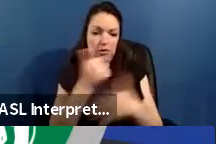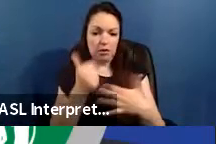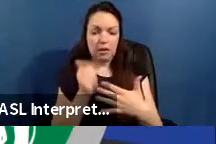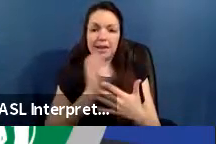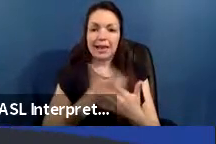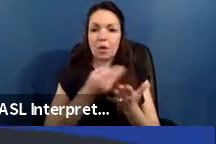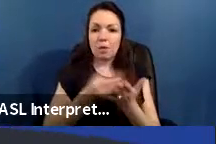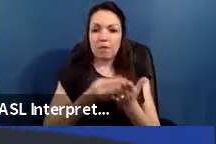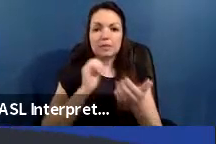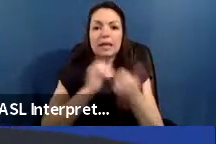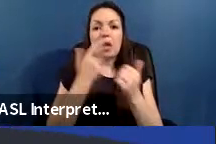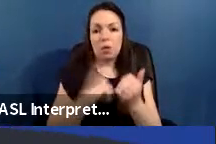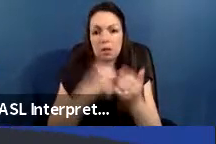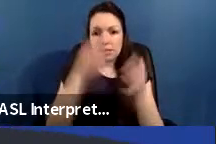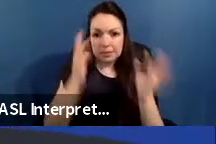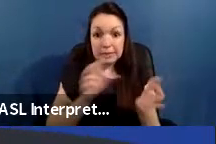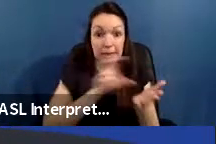funds.